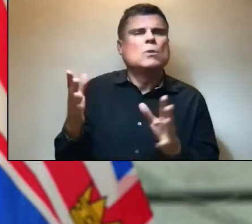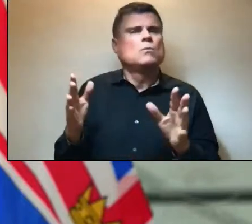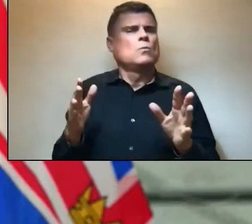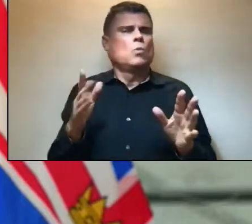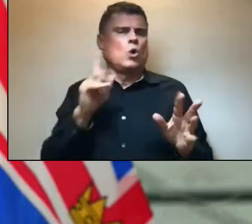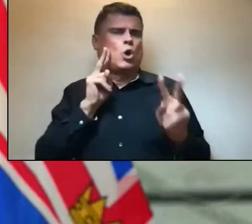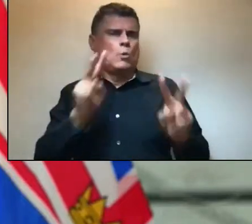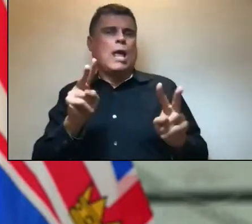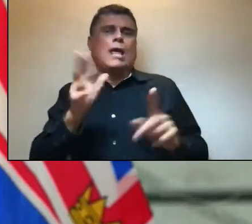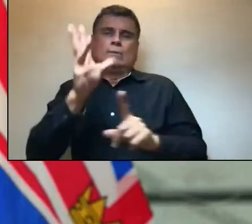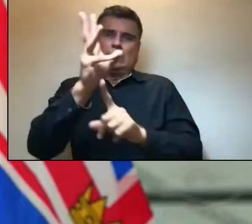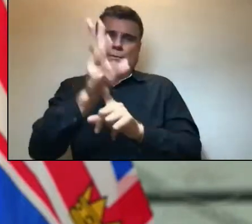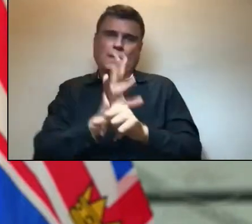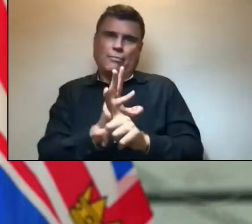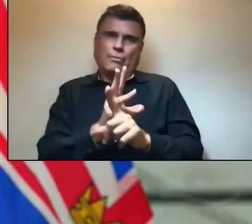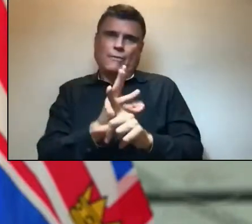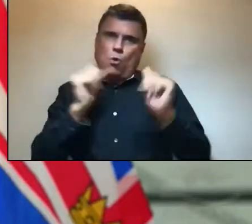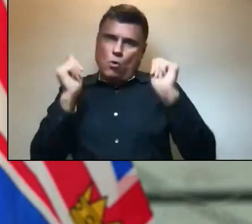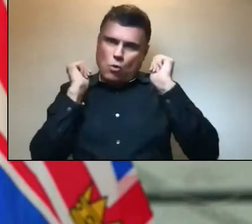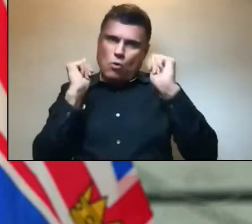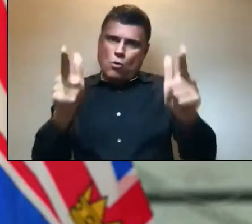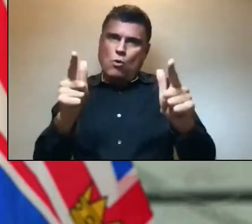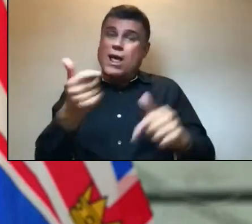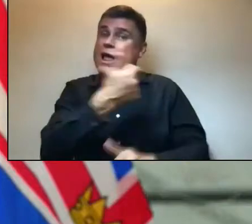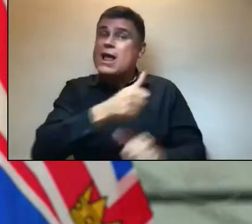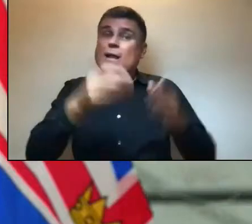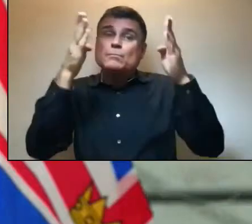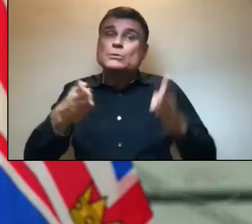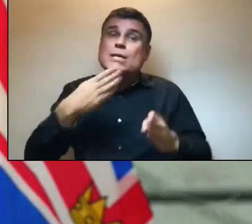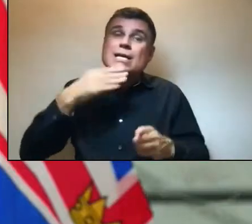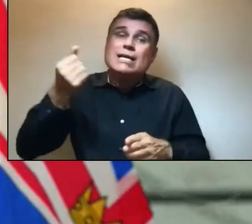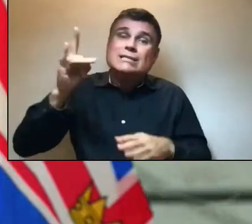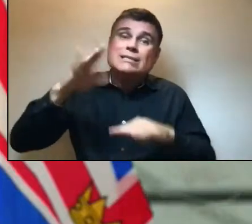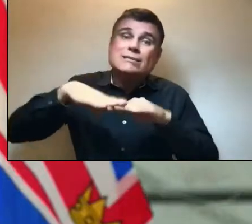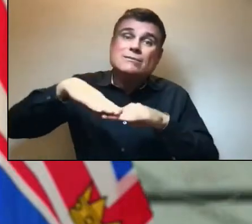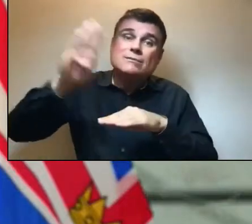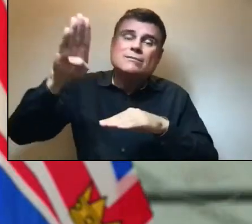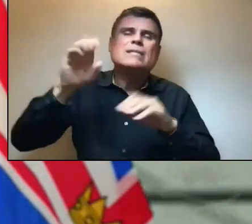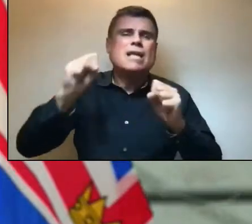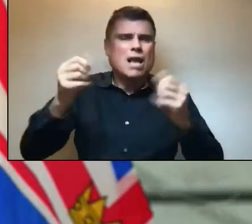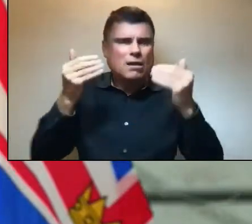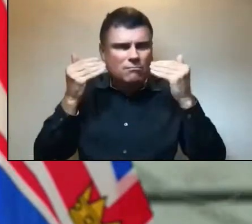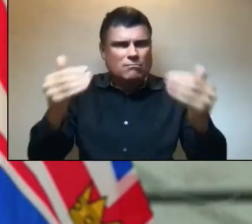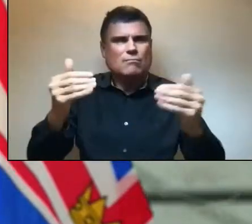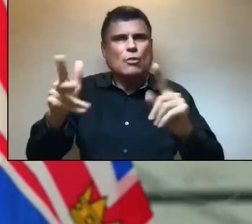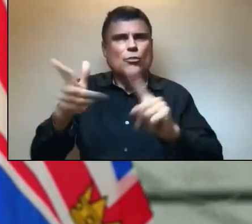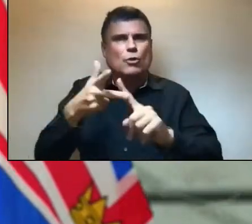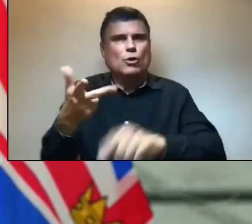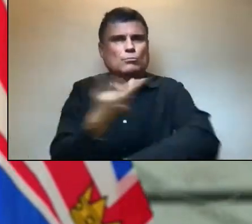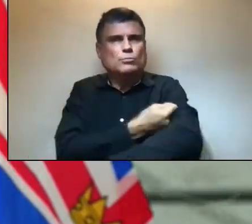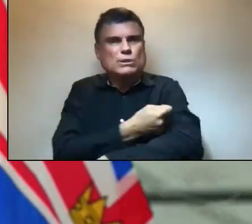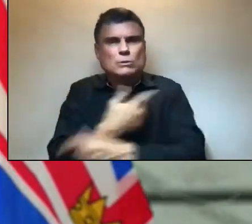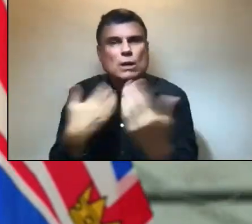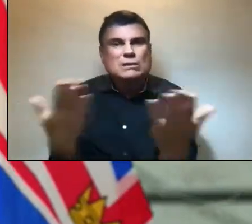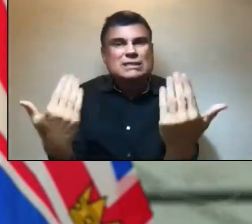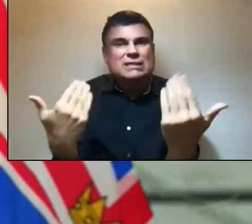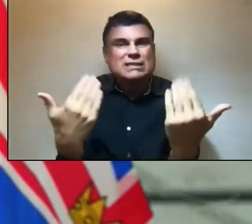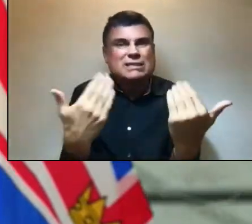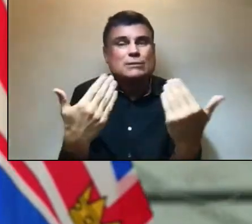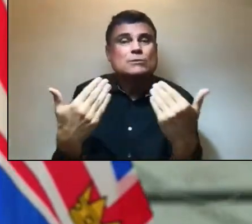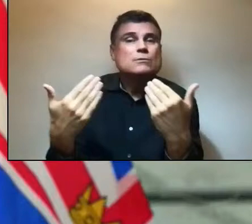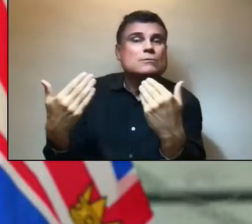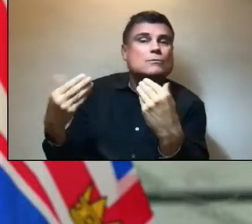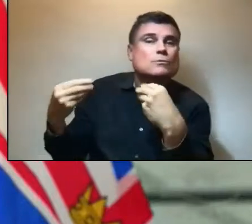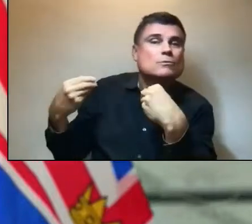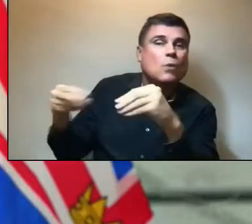age 18 is eligible, and that's why we're bringing on pharmacies. That's why we have ramped up our provision. We've been